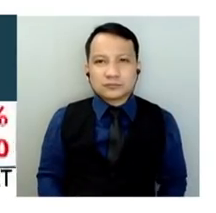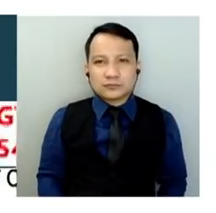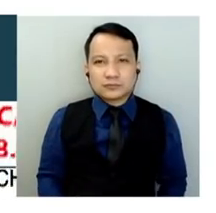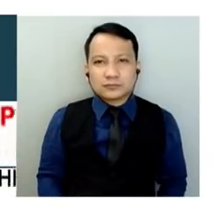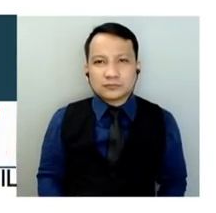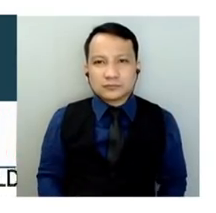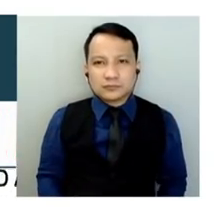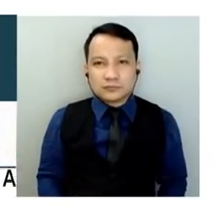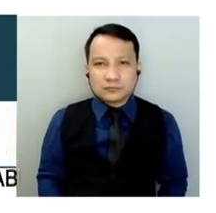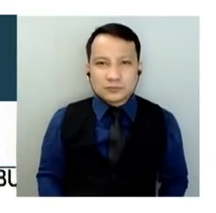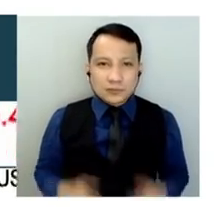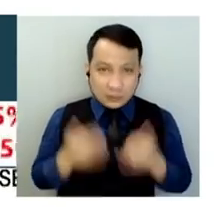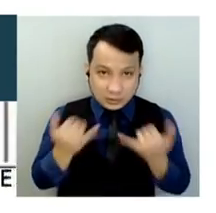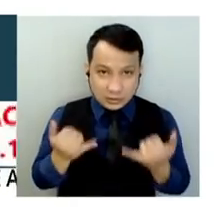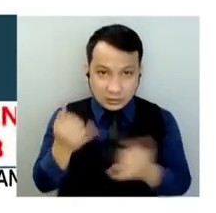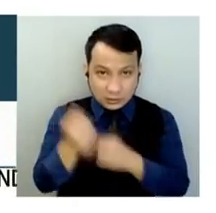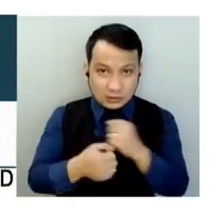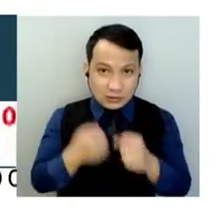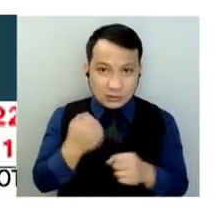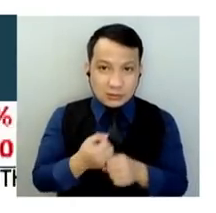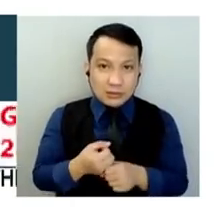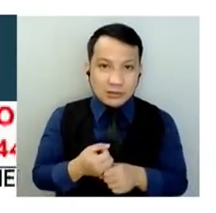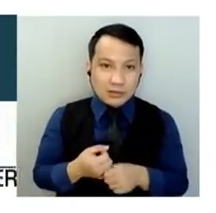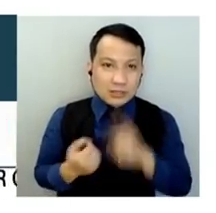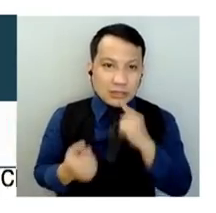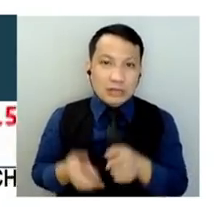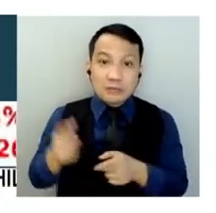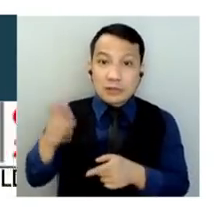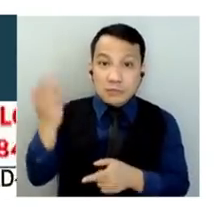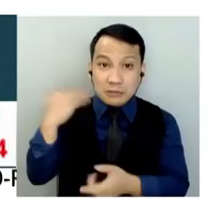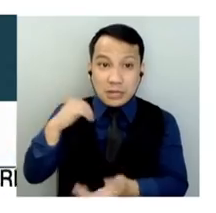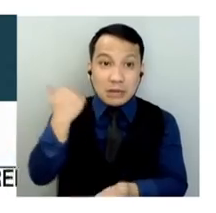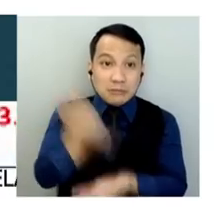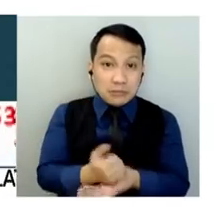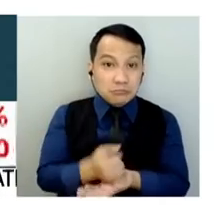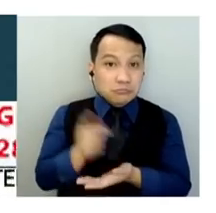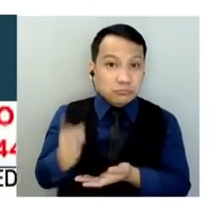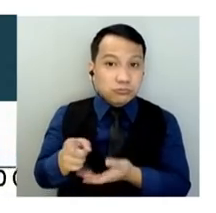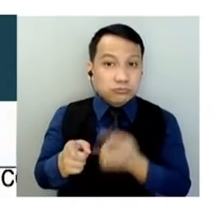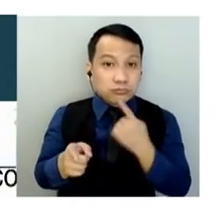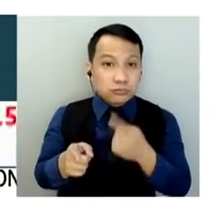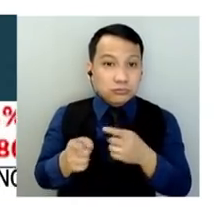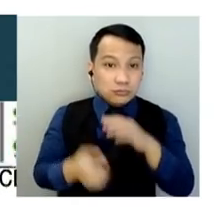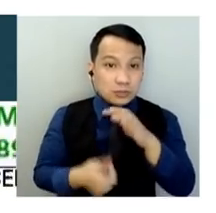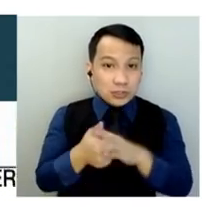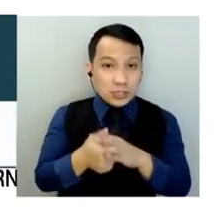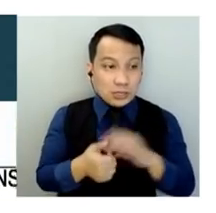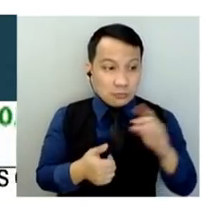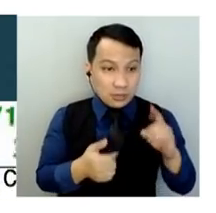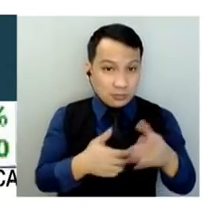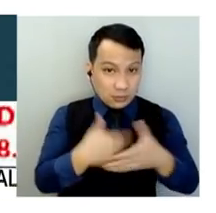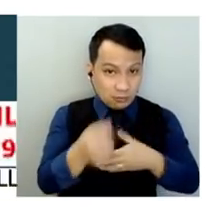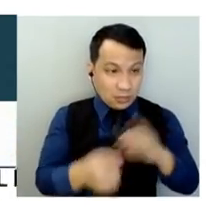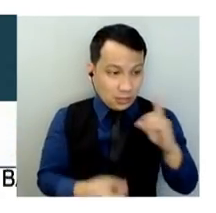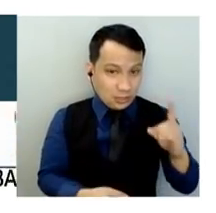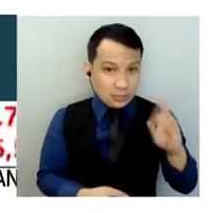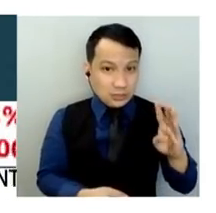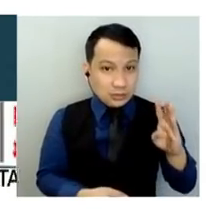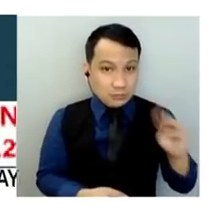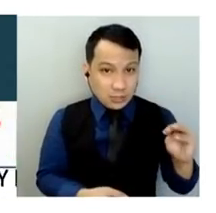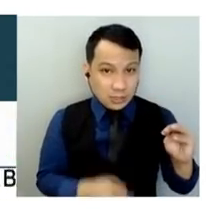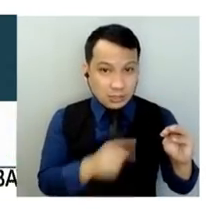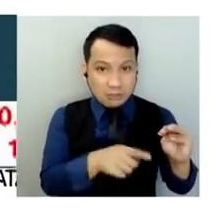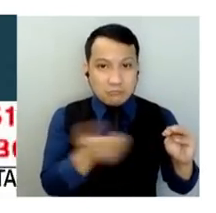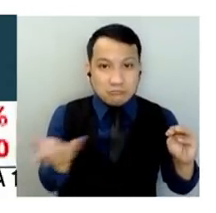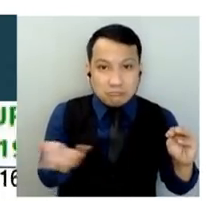This year? This year, yeah. So it's been approved last year. I believe it had been released by the DBM, but it's somewhere in